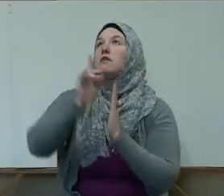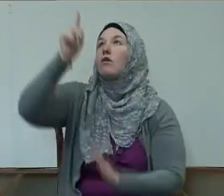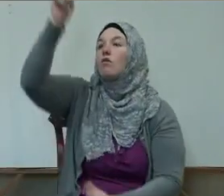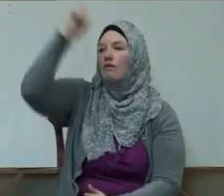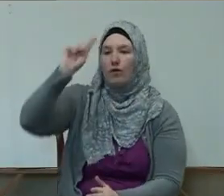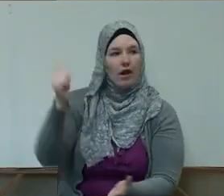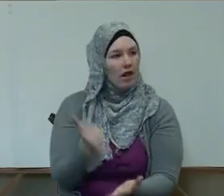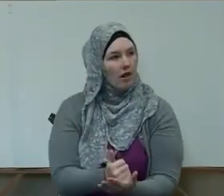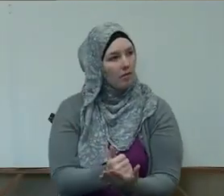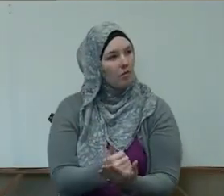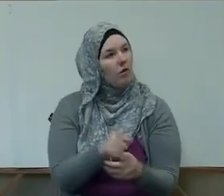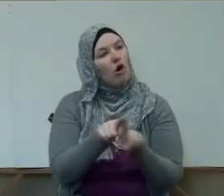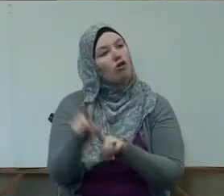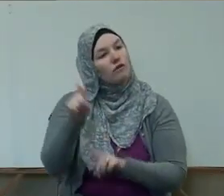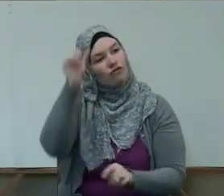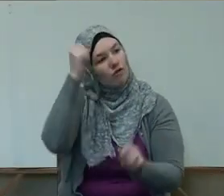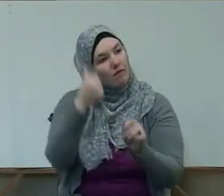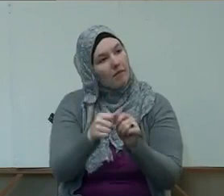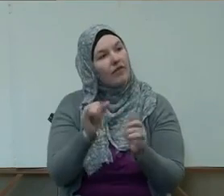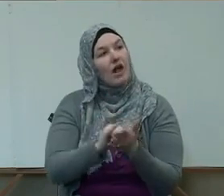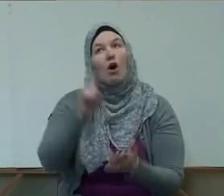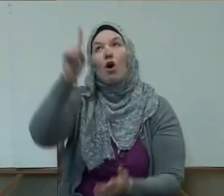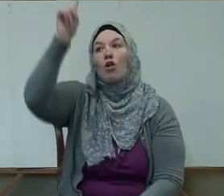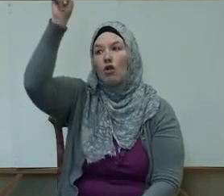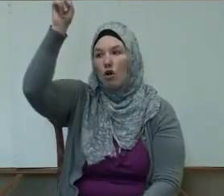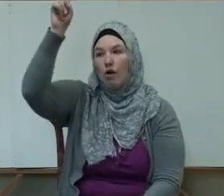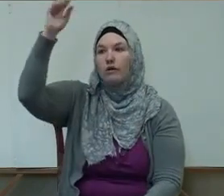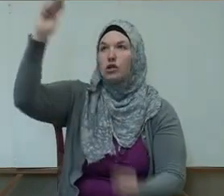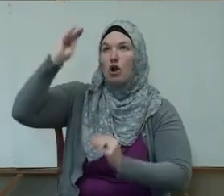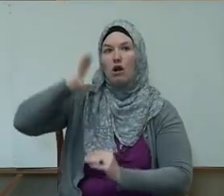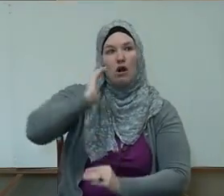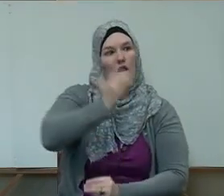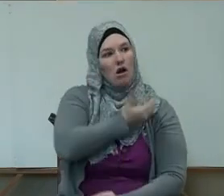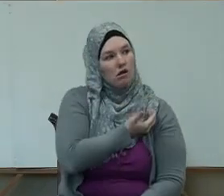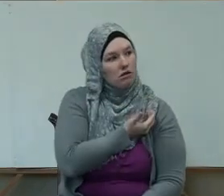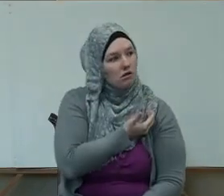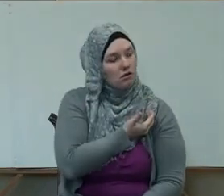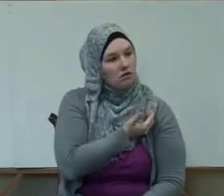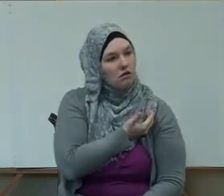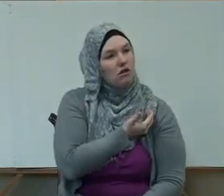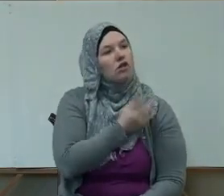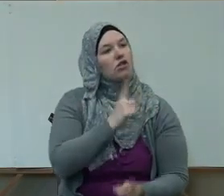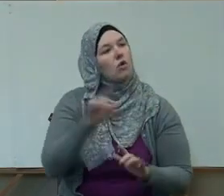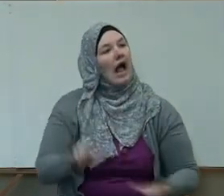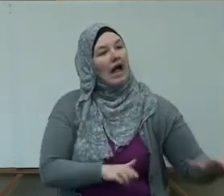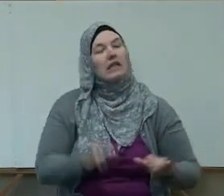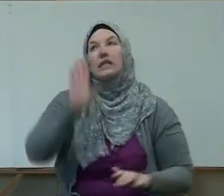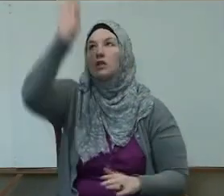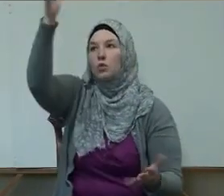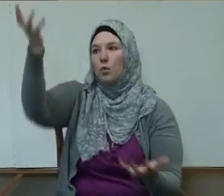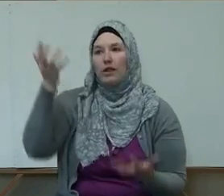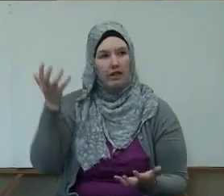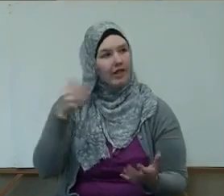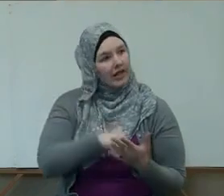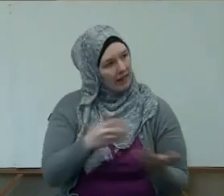help, we also have to remember that Allah instructed us to be His tool, to act His will in the